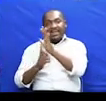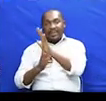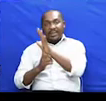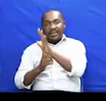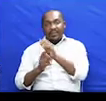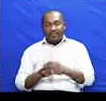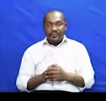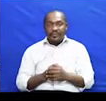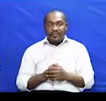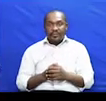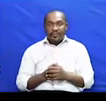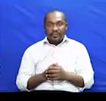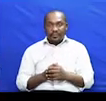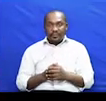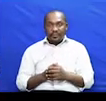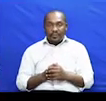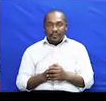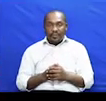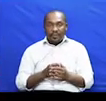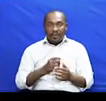2x is equal to 46.